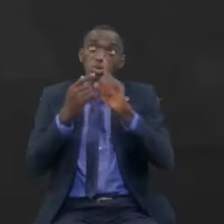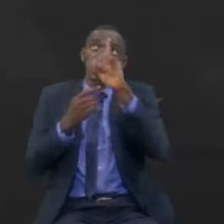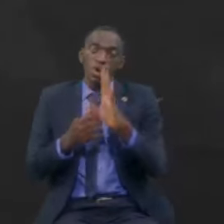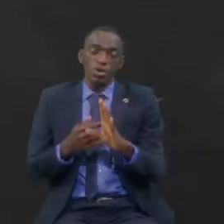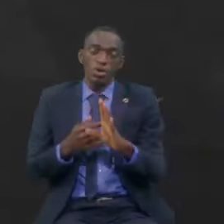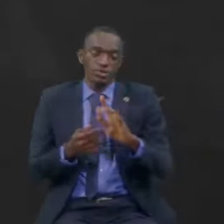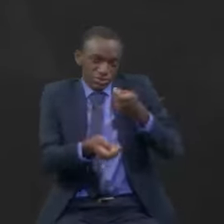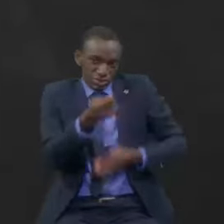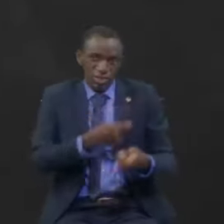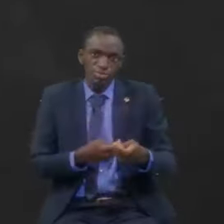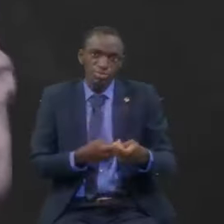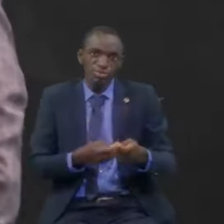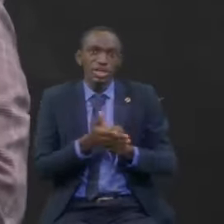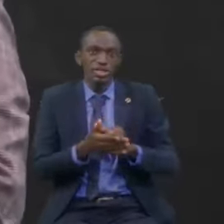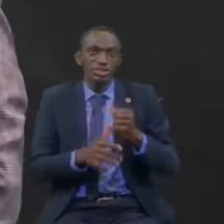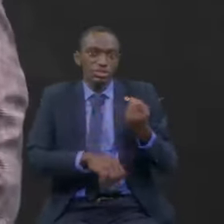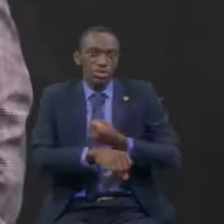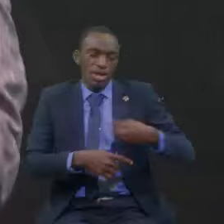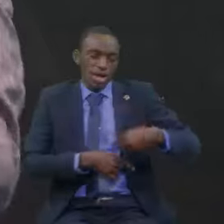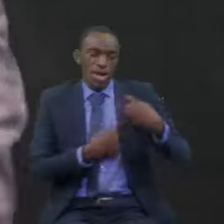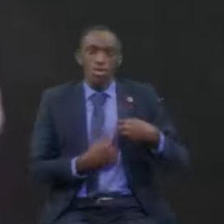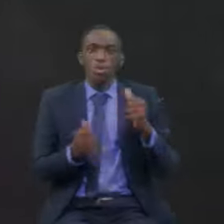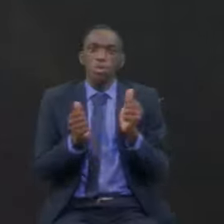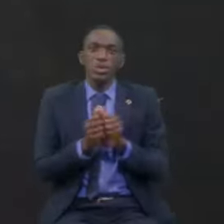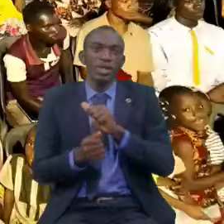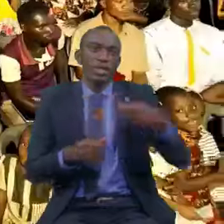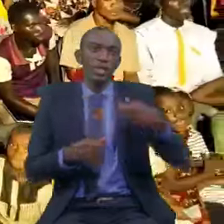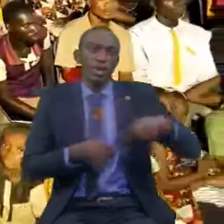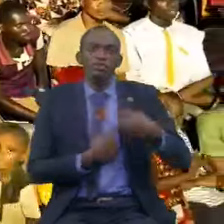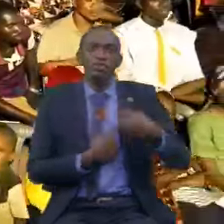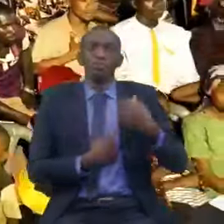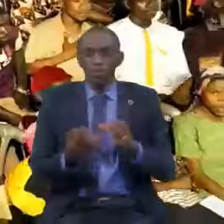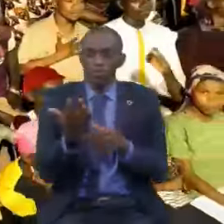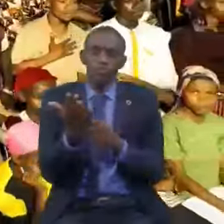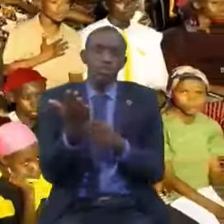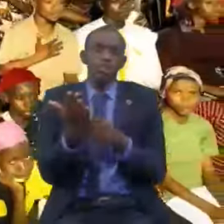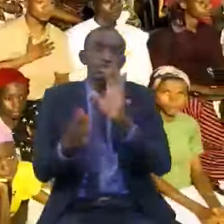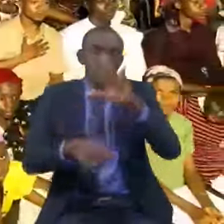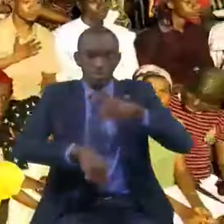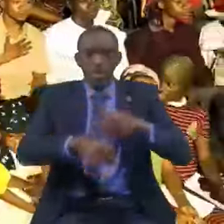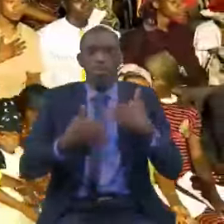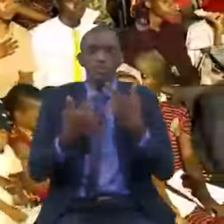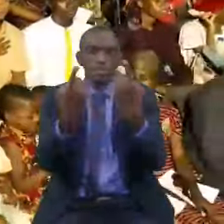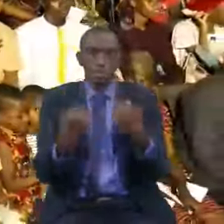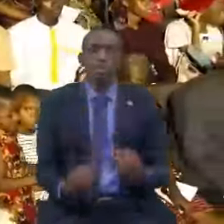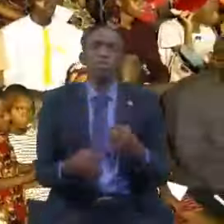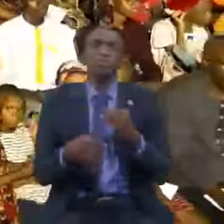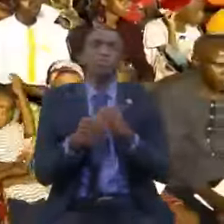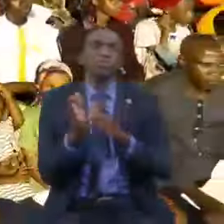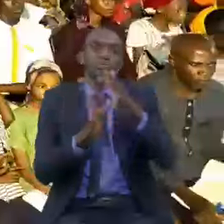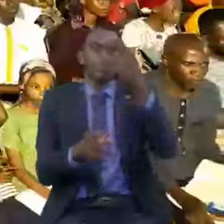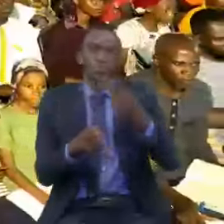an heart of flesh. Your time has come. Even, you know, those who